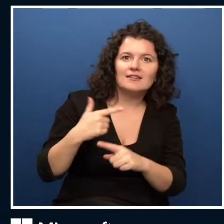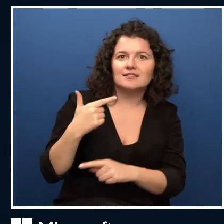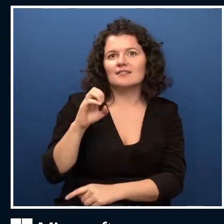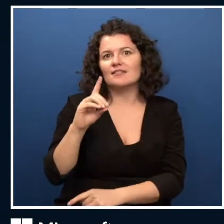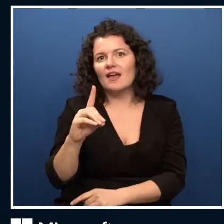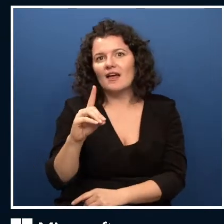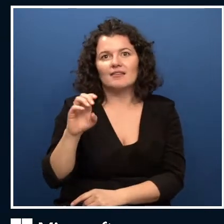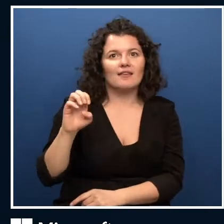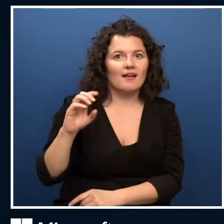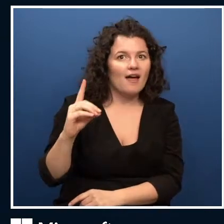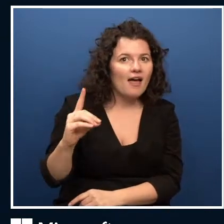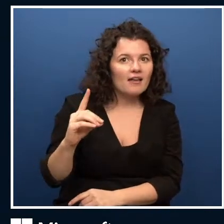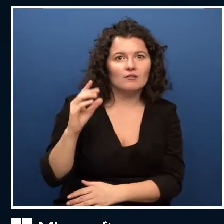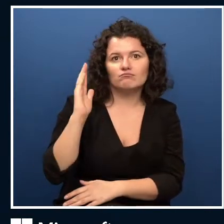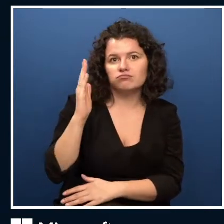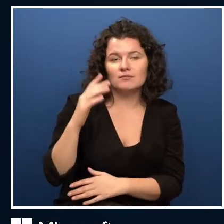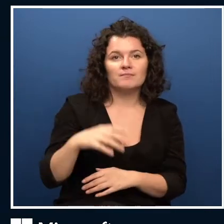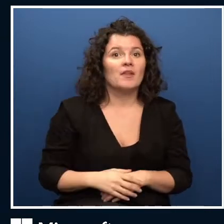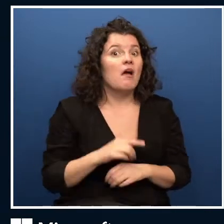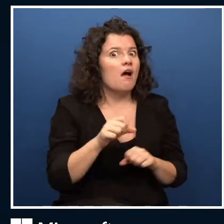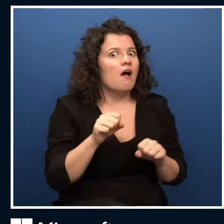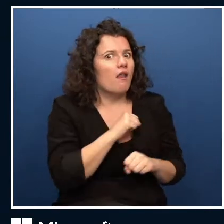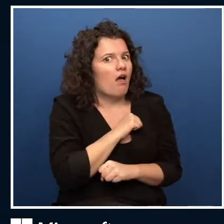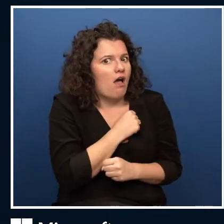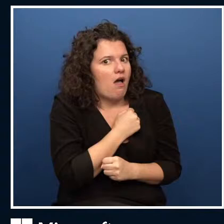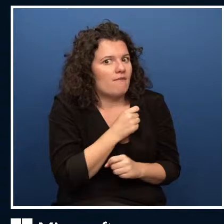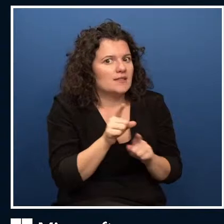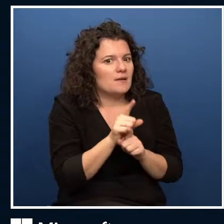love hackathons and competitions and have